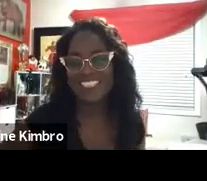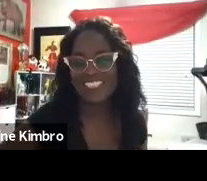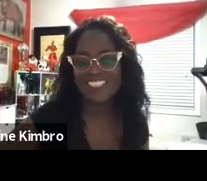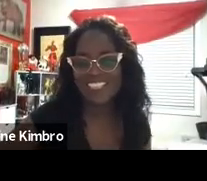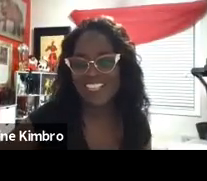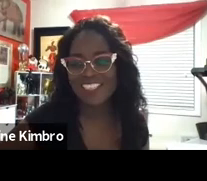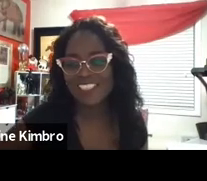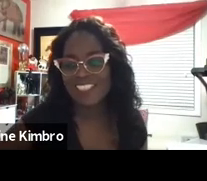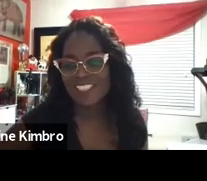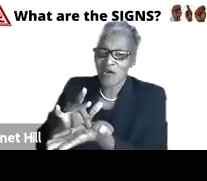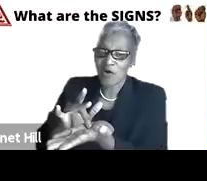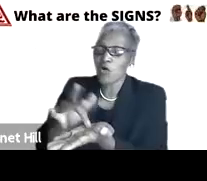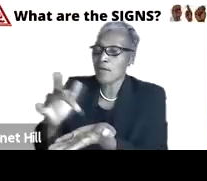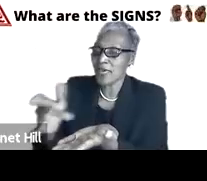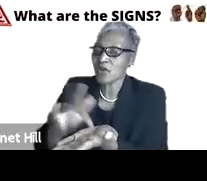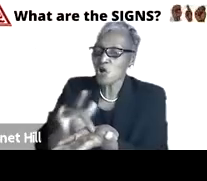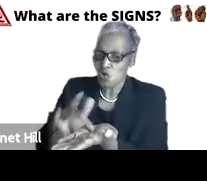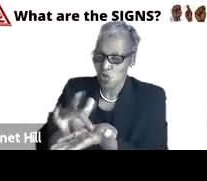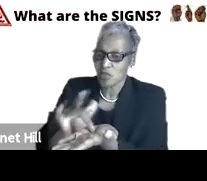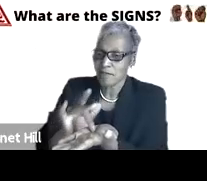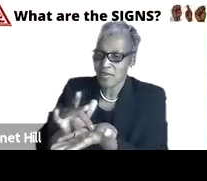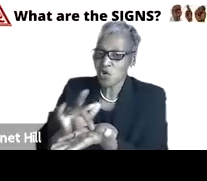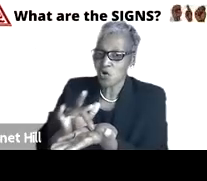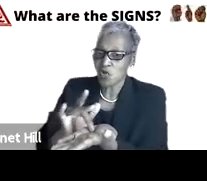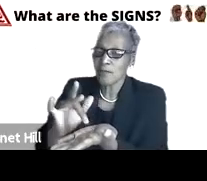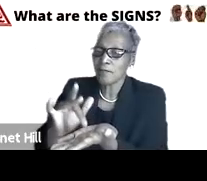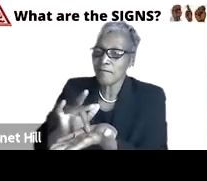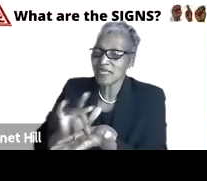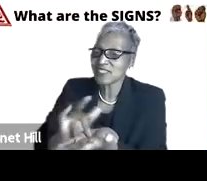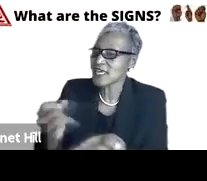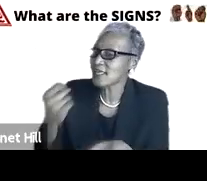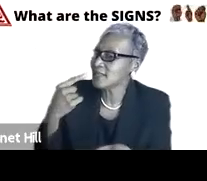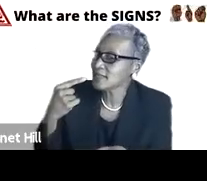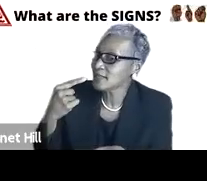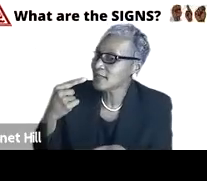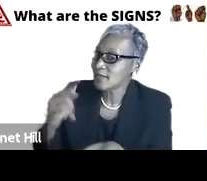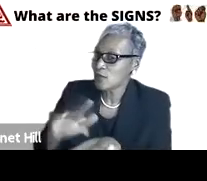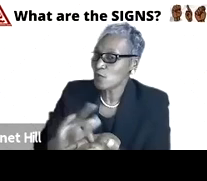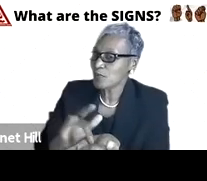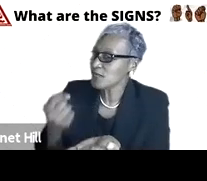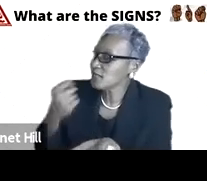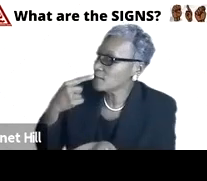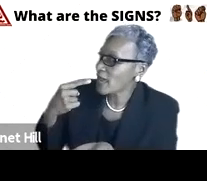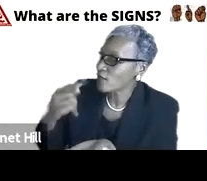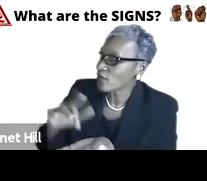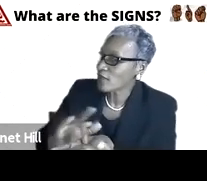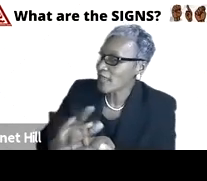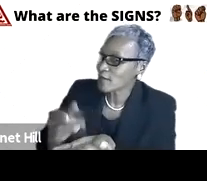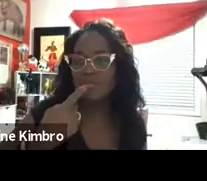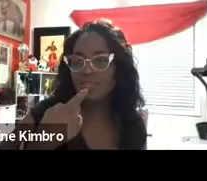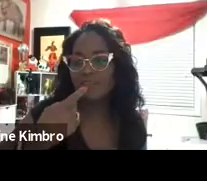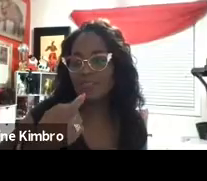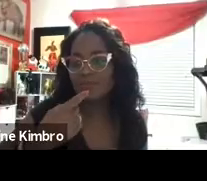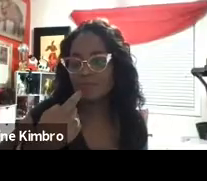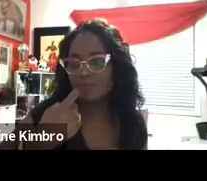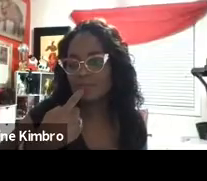Medicine. Medicine. Now, or medical. Medical. Medical. Medicine. We put it in the mouth. Like